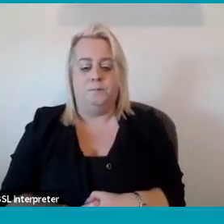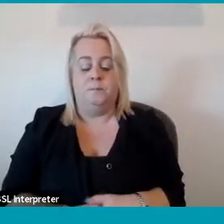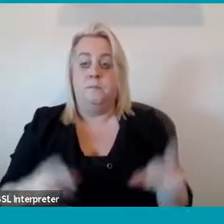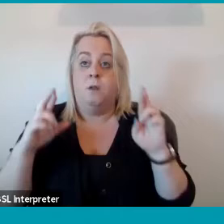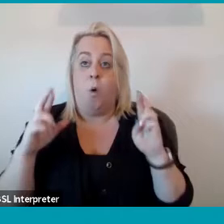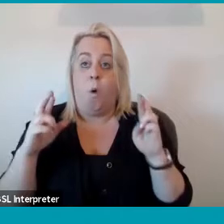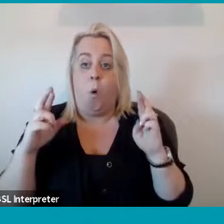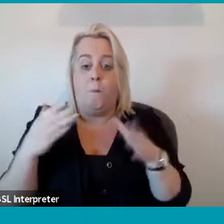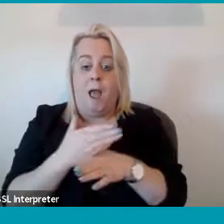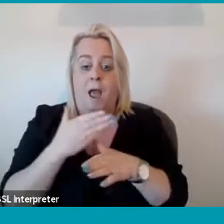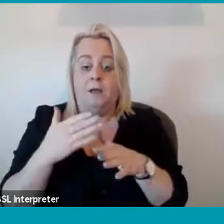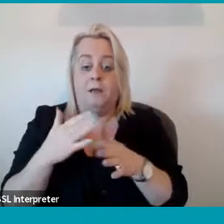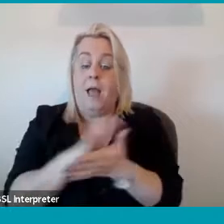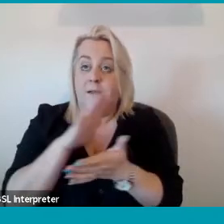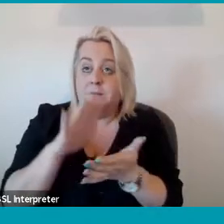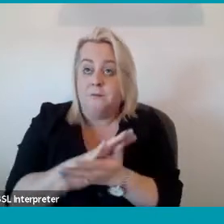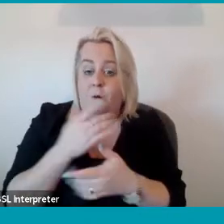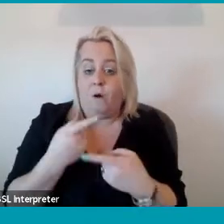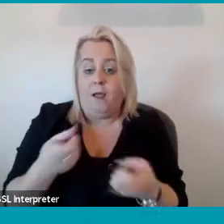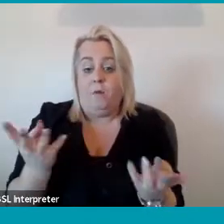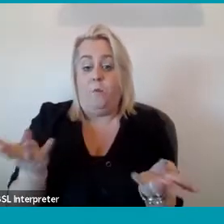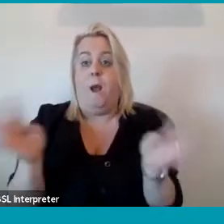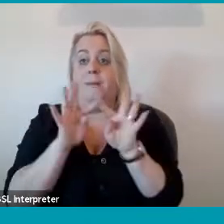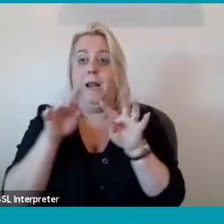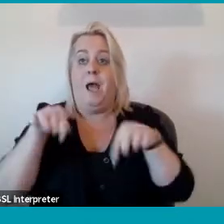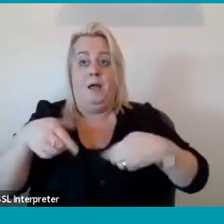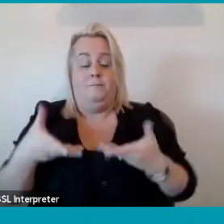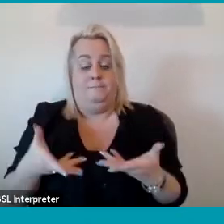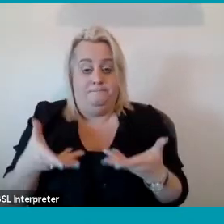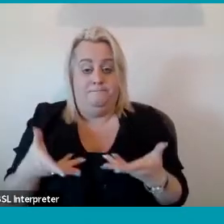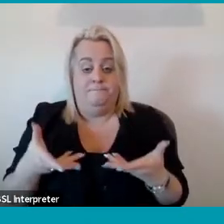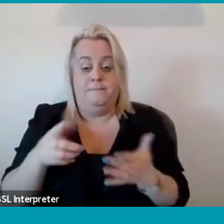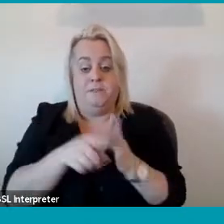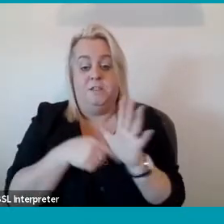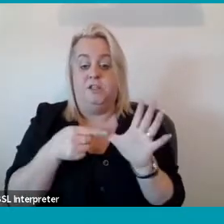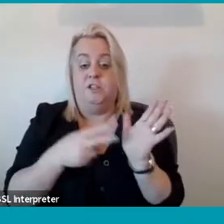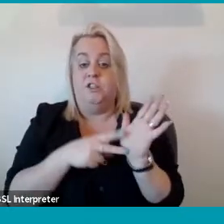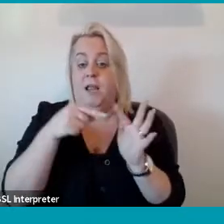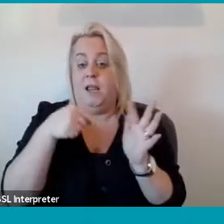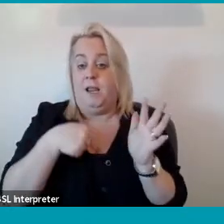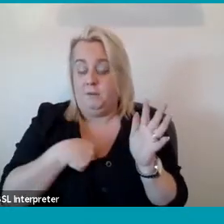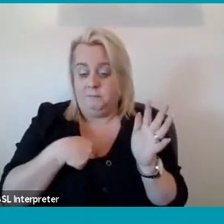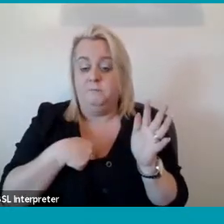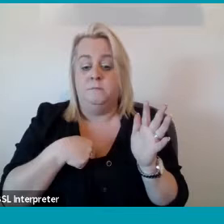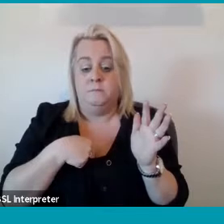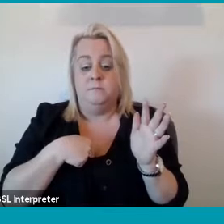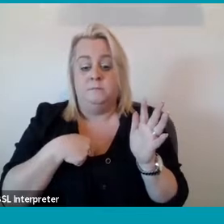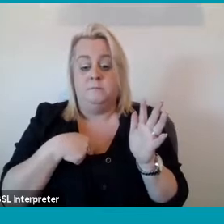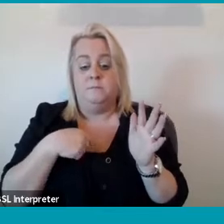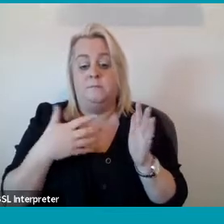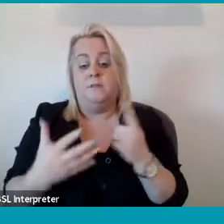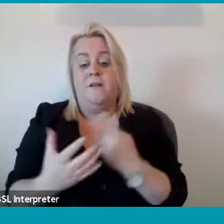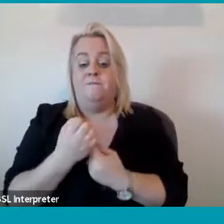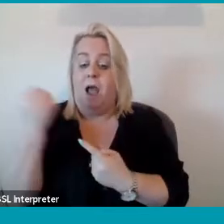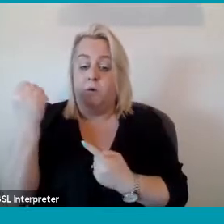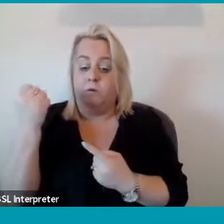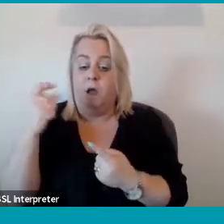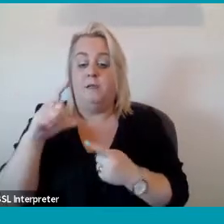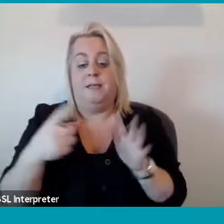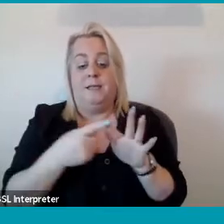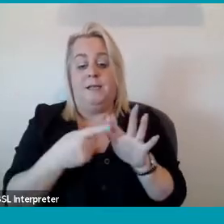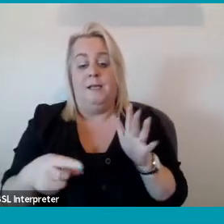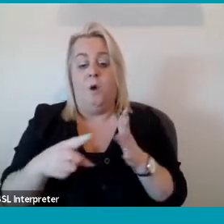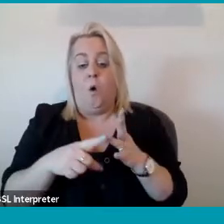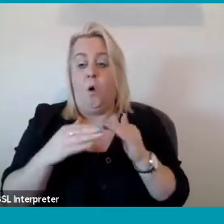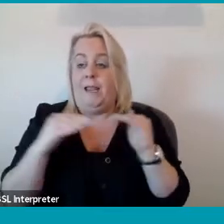today. I'm Jane Hatton, for those of you who haven't met me. I'm founder and CEO of Evenbreak,